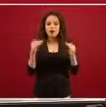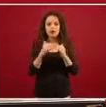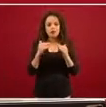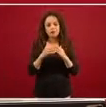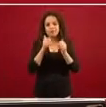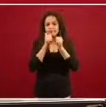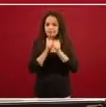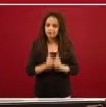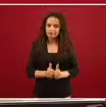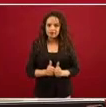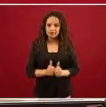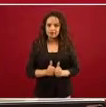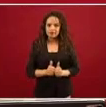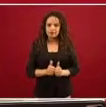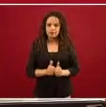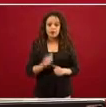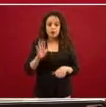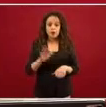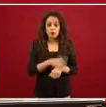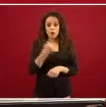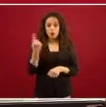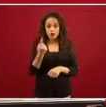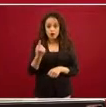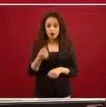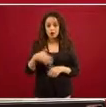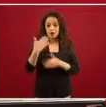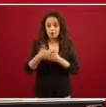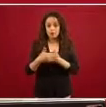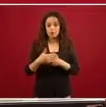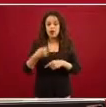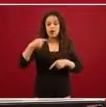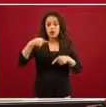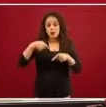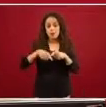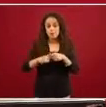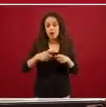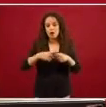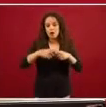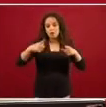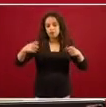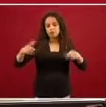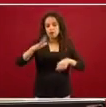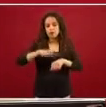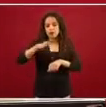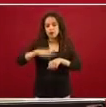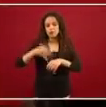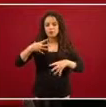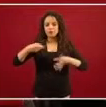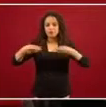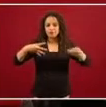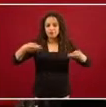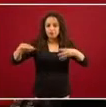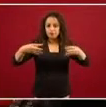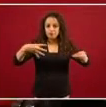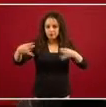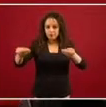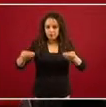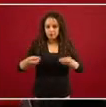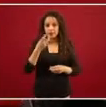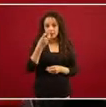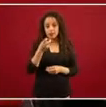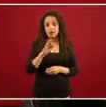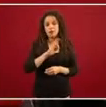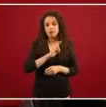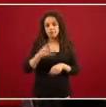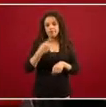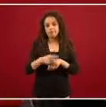at home, then what is going to happen is that the contagion will go up, and this will affect you, every one of